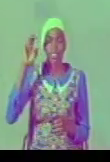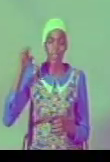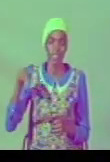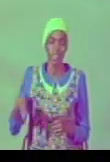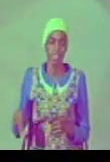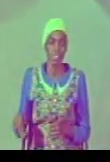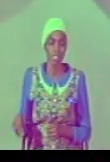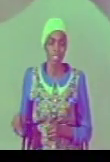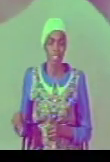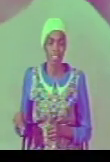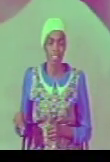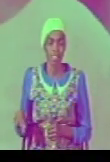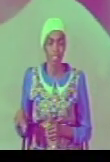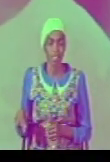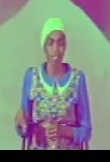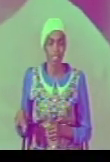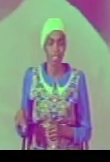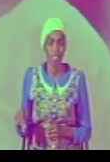need.